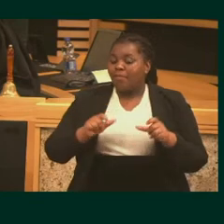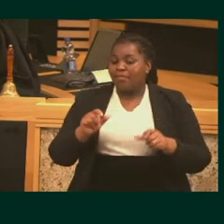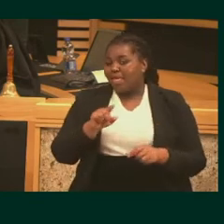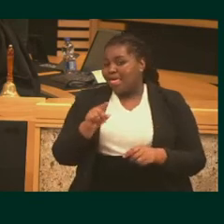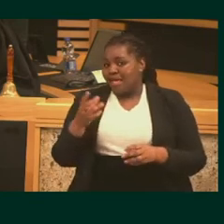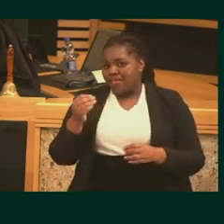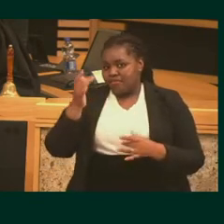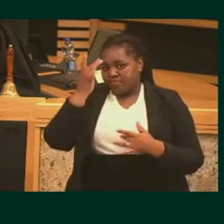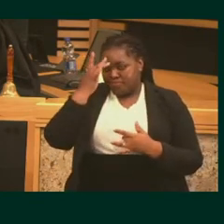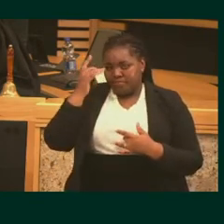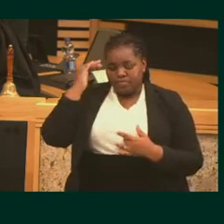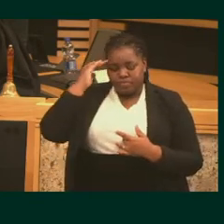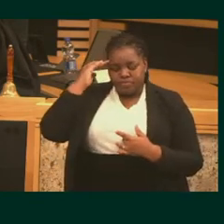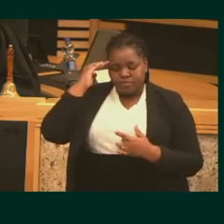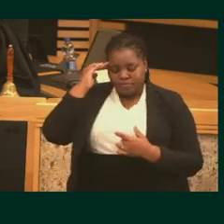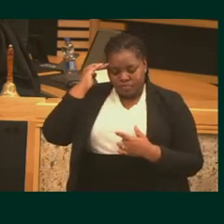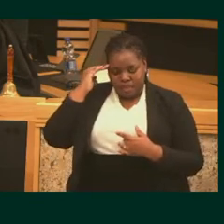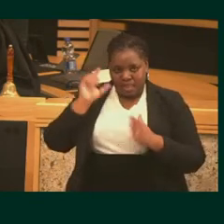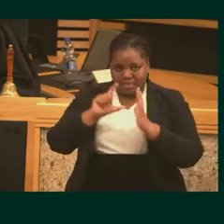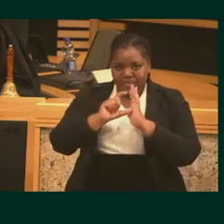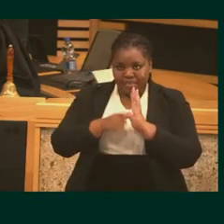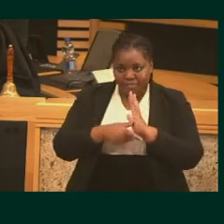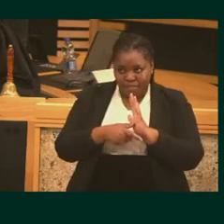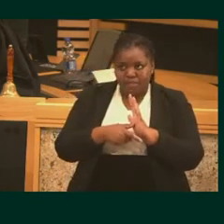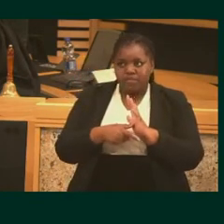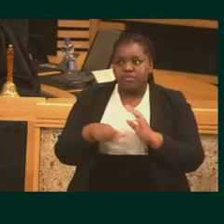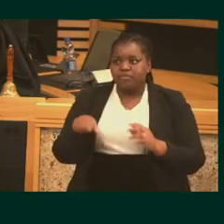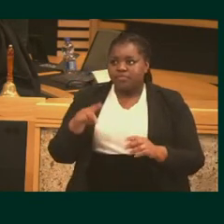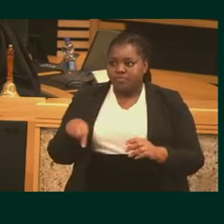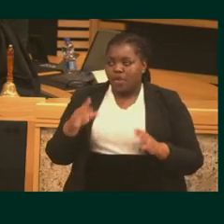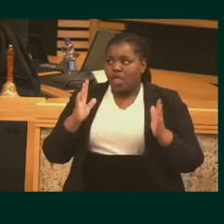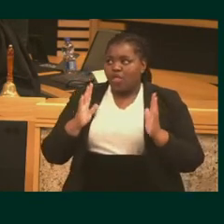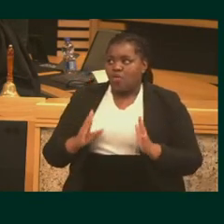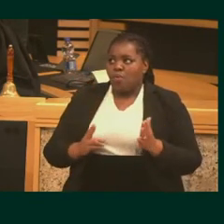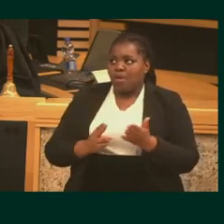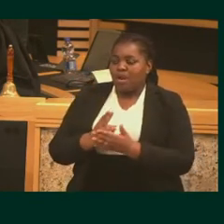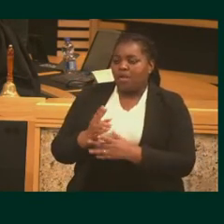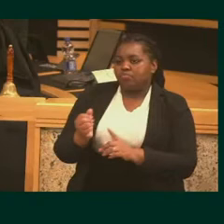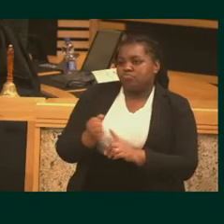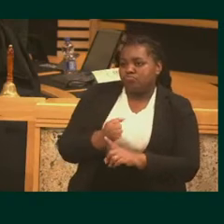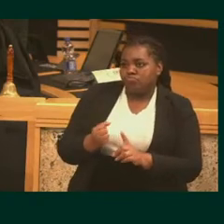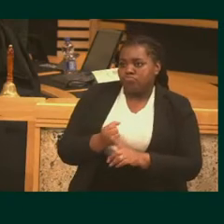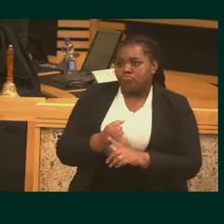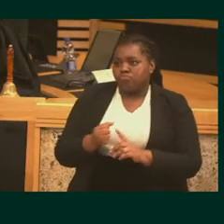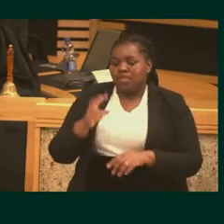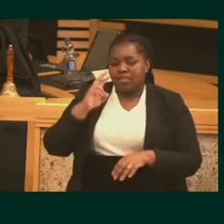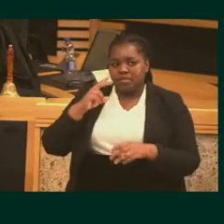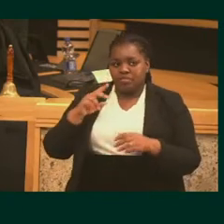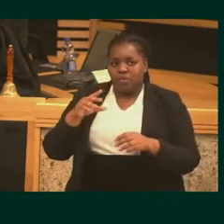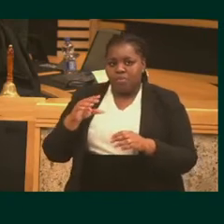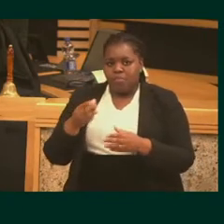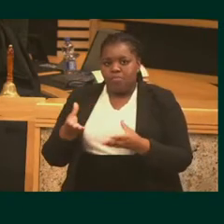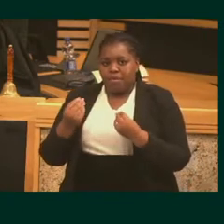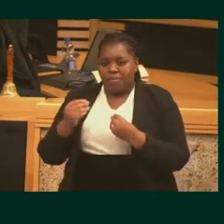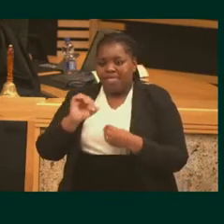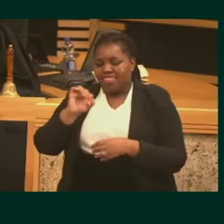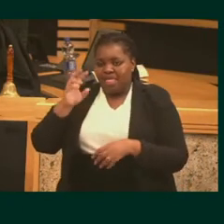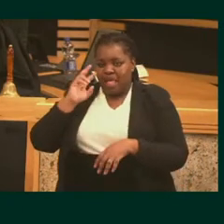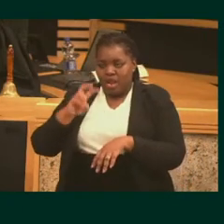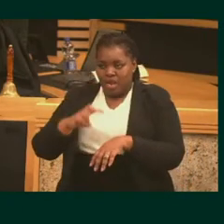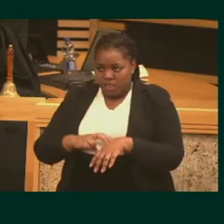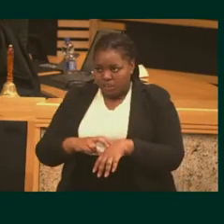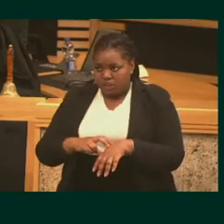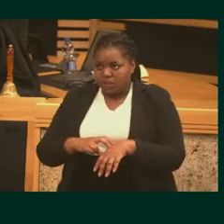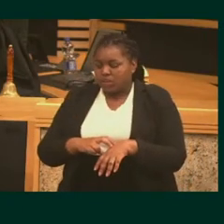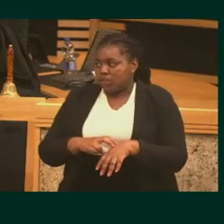illness and mental disability encountering human rights violation and meeting their basic needs is a reality to be found